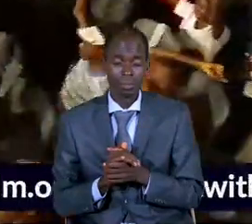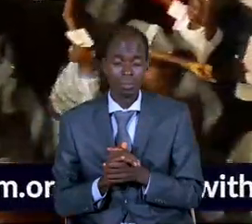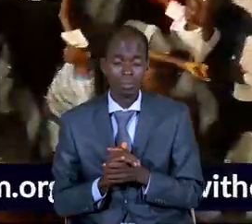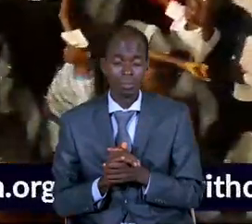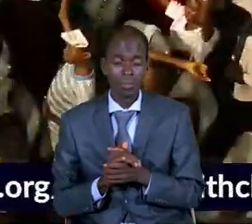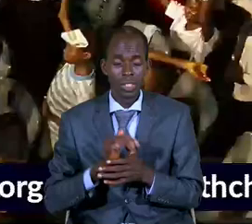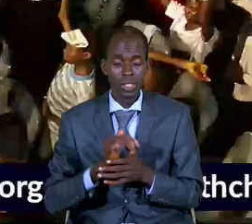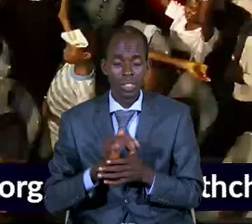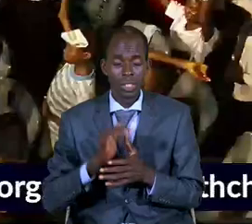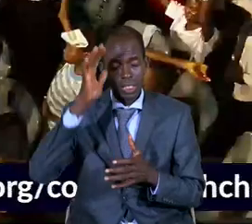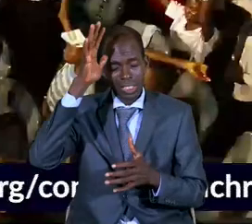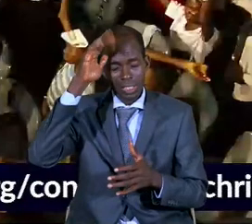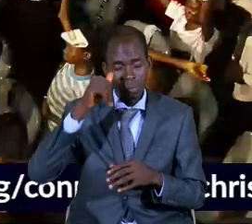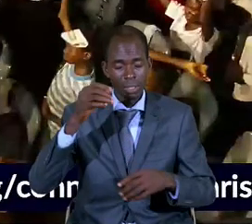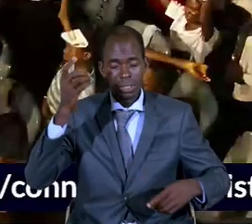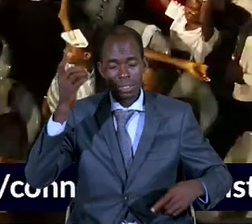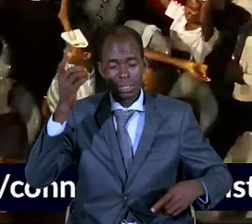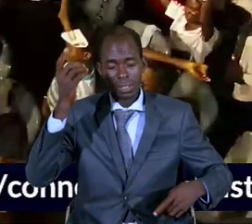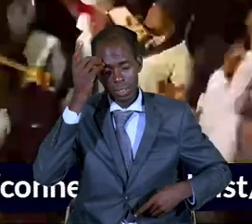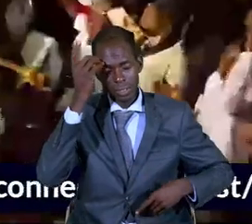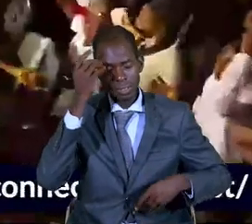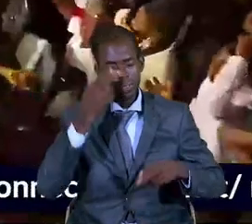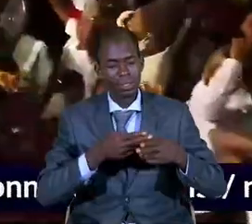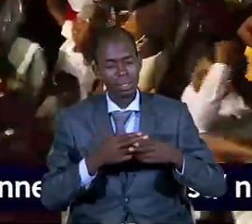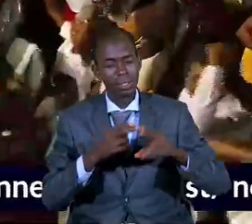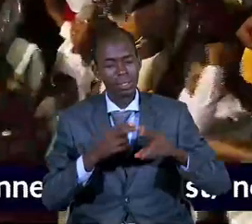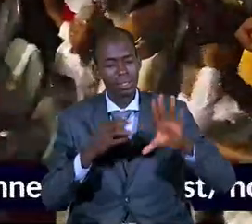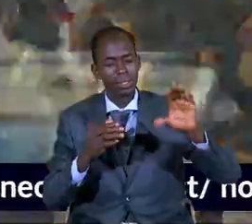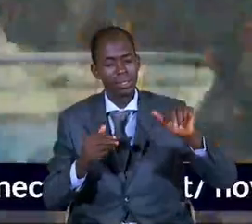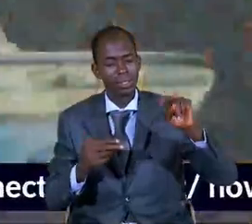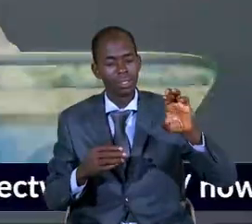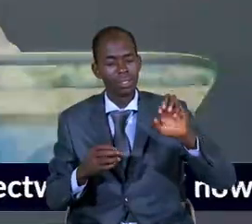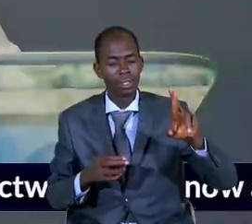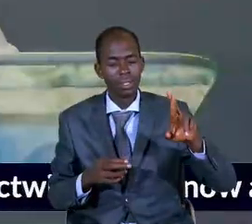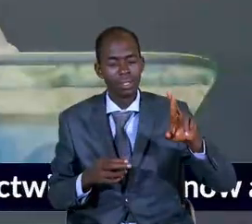Incurable disease, so-called cancer, ulcer,